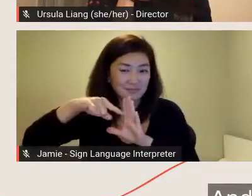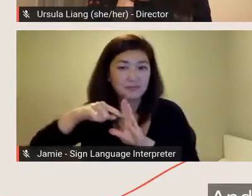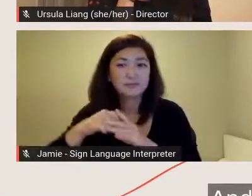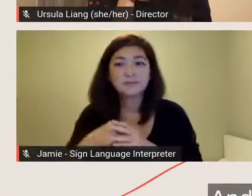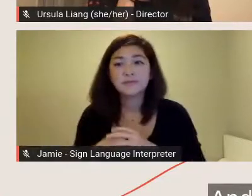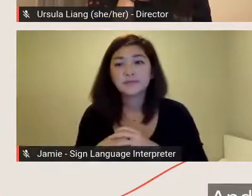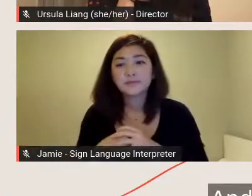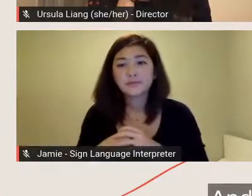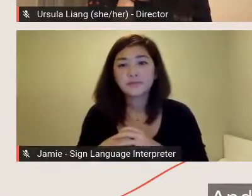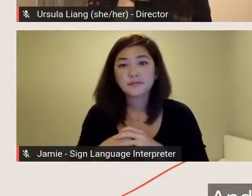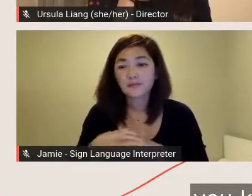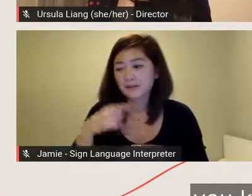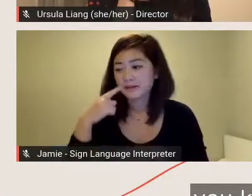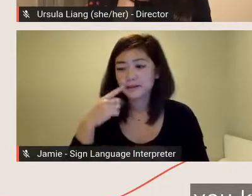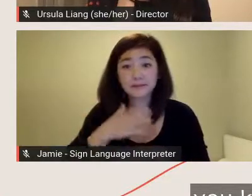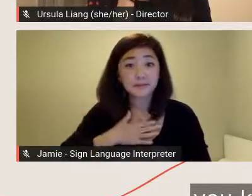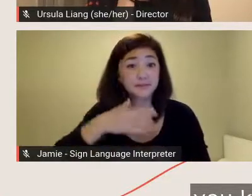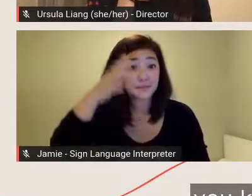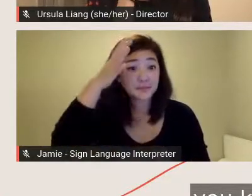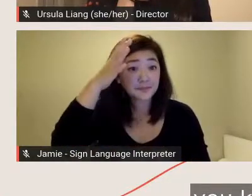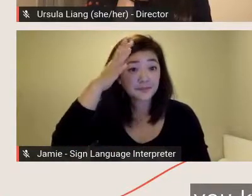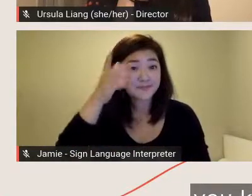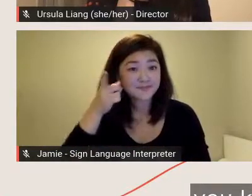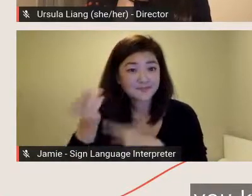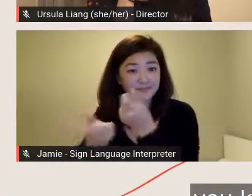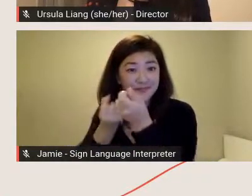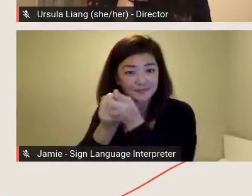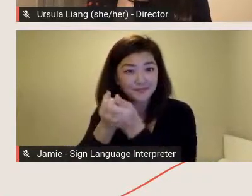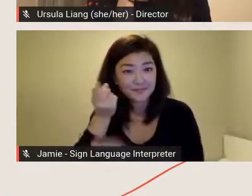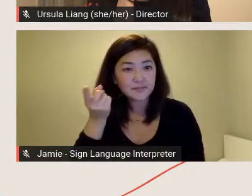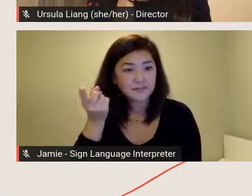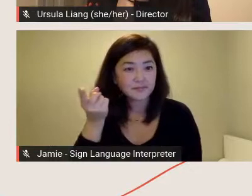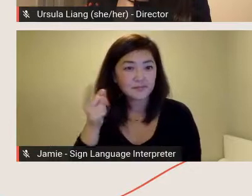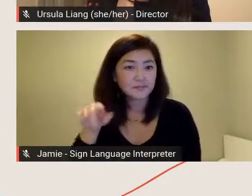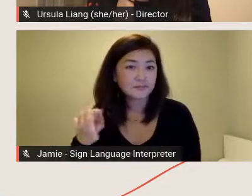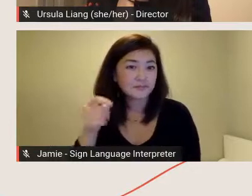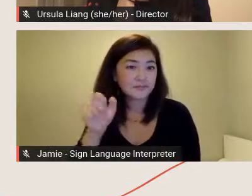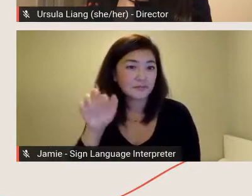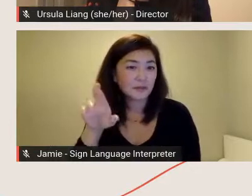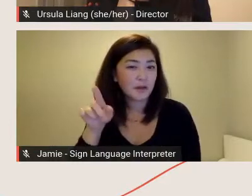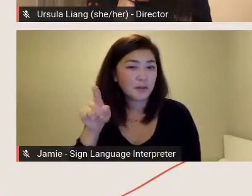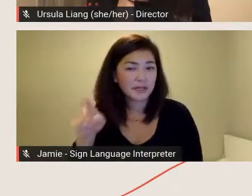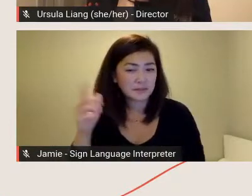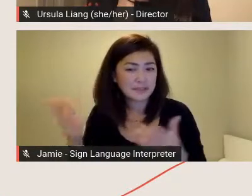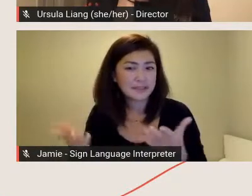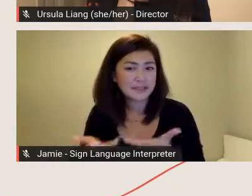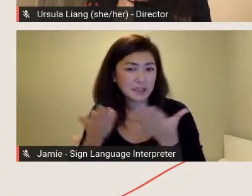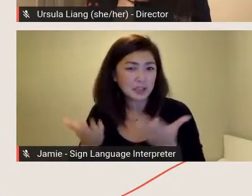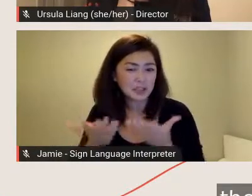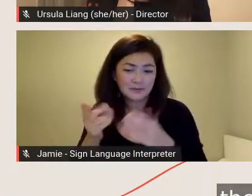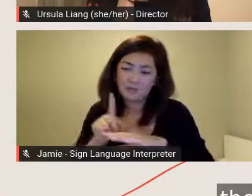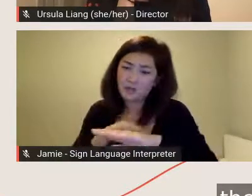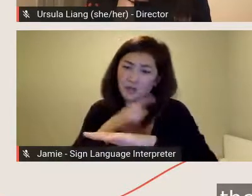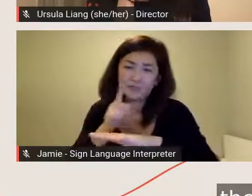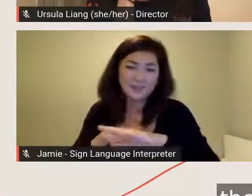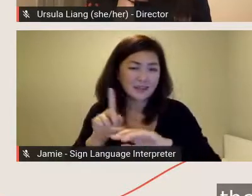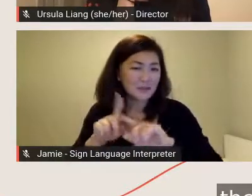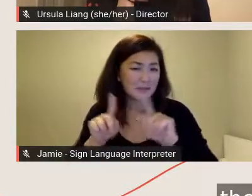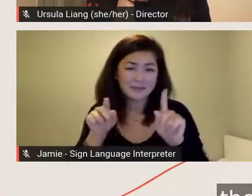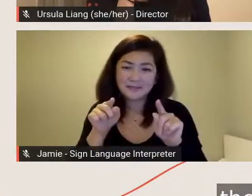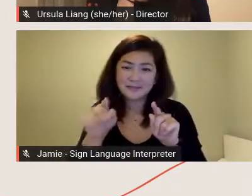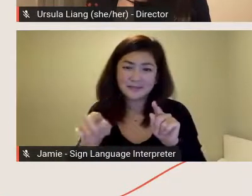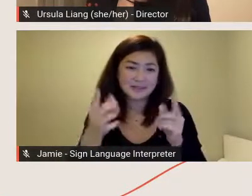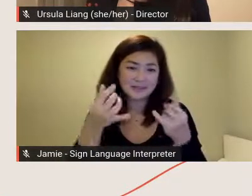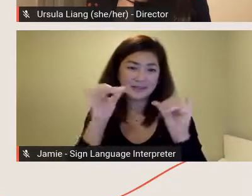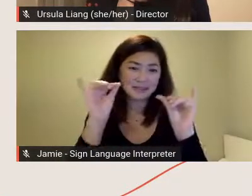And, you know, I think he probably, you know, was supporting Peter Liang. And so even though he's been here a long time, like they just don't have the same, you know, they just don't have that